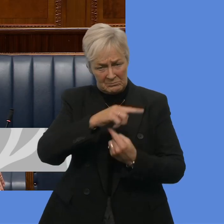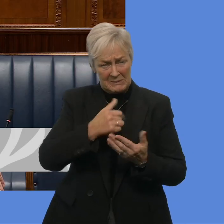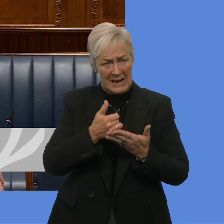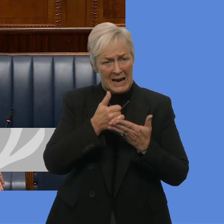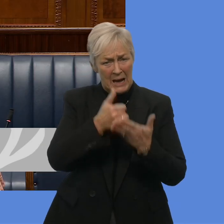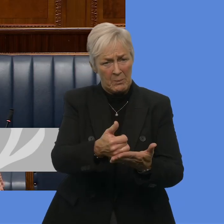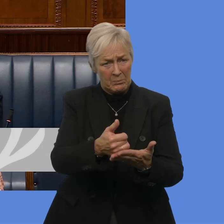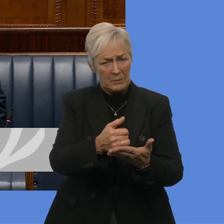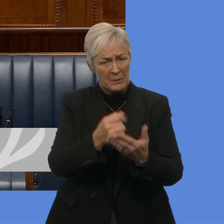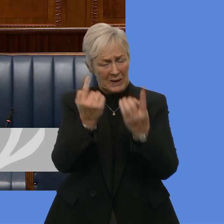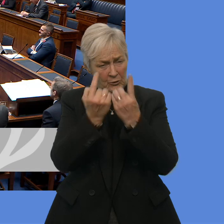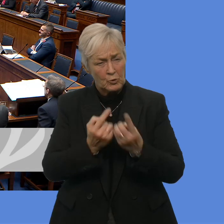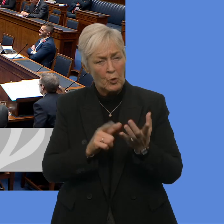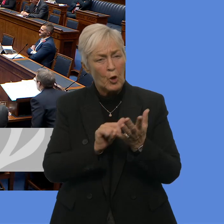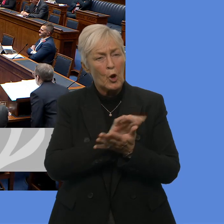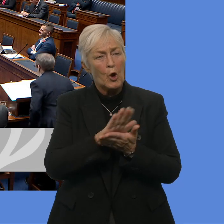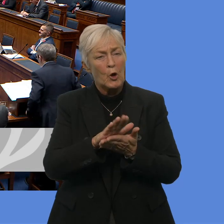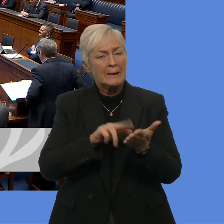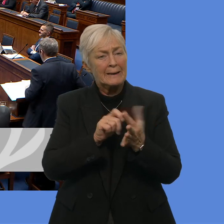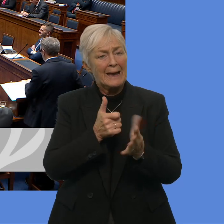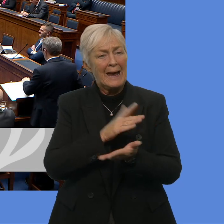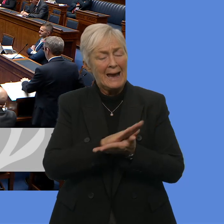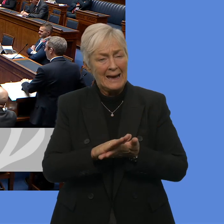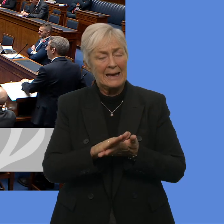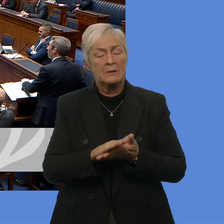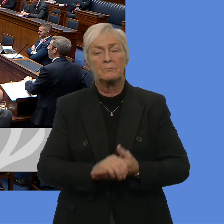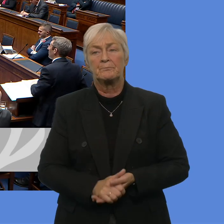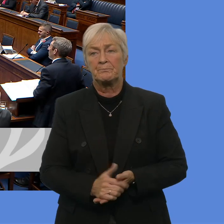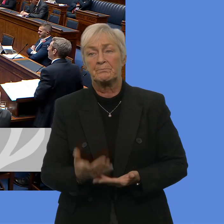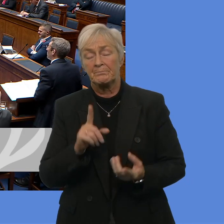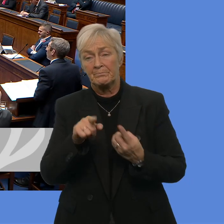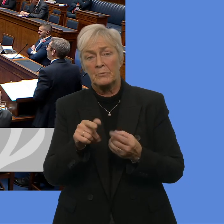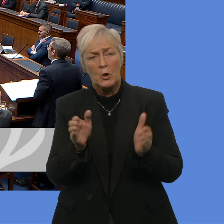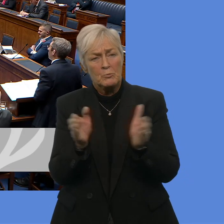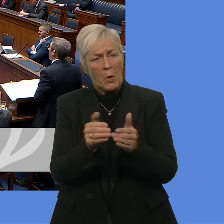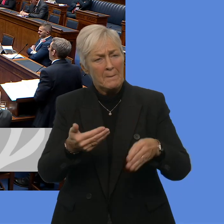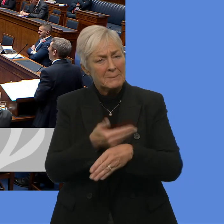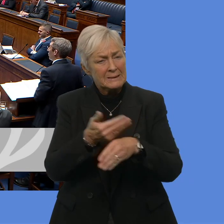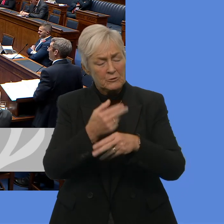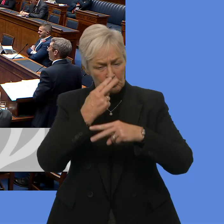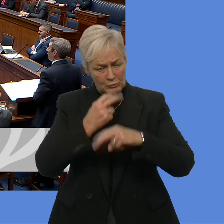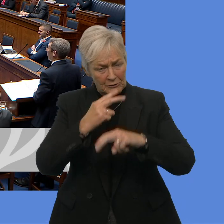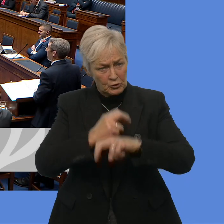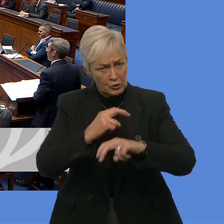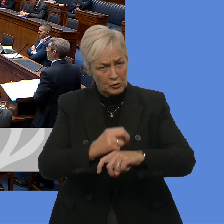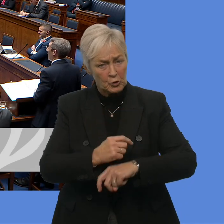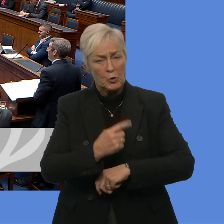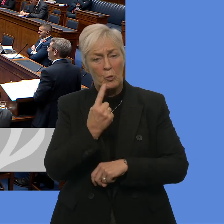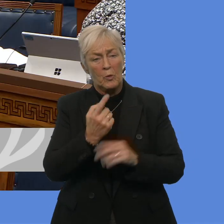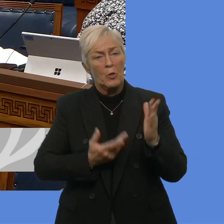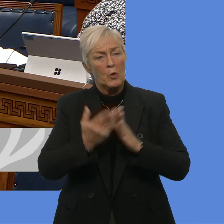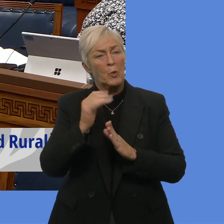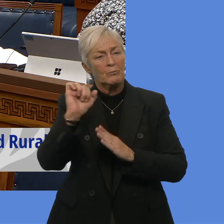the issues at Loughney? So we have been doing a number of small business research initiatives. One's been taken forward by the UK